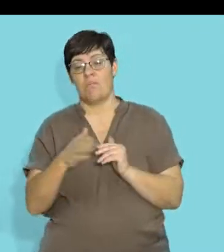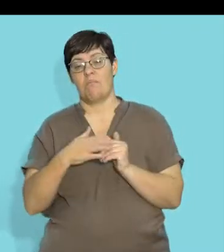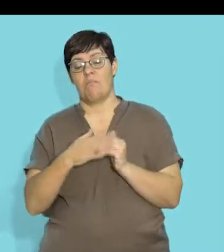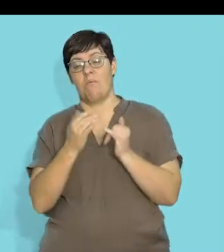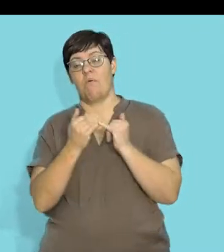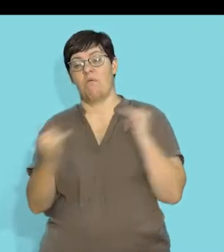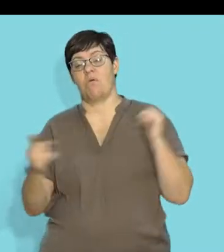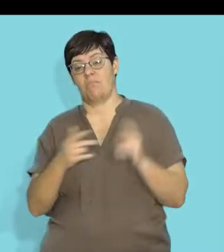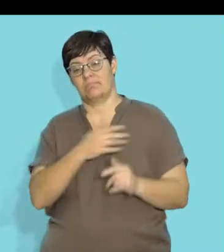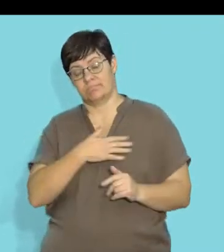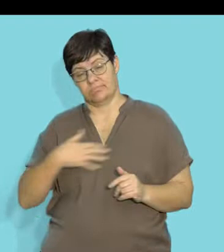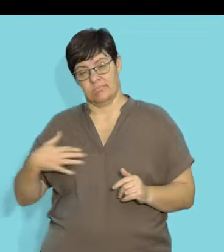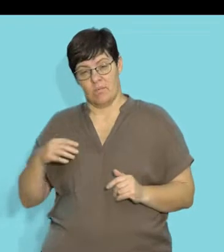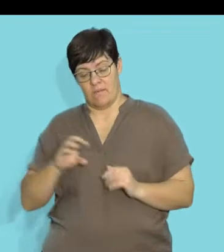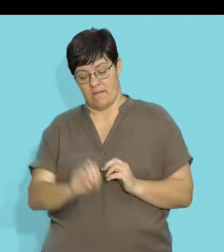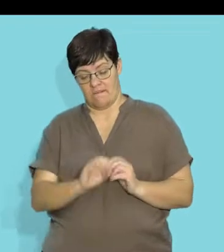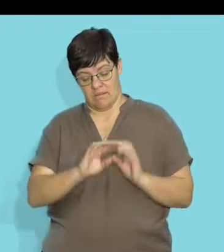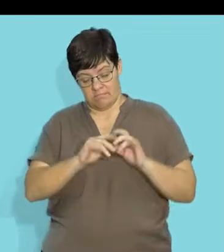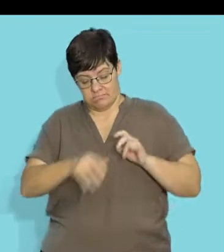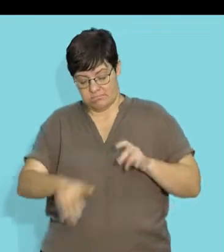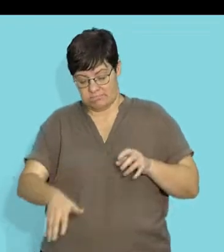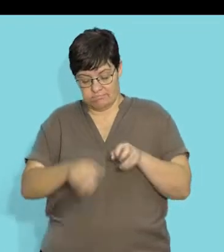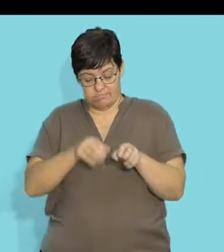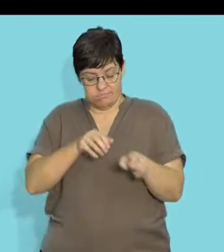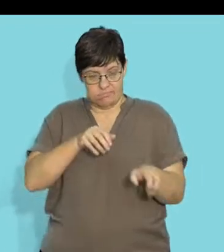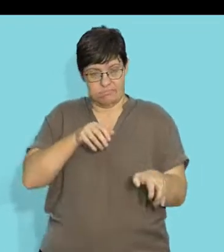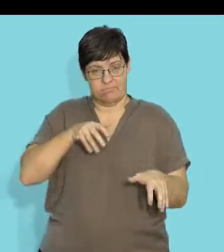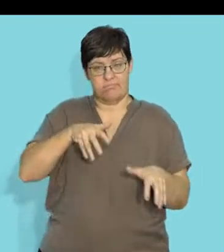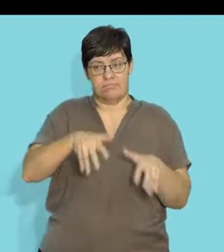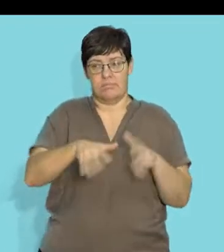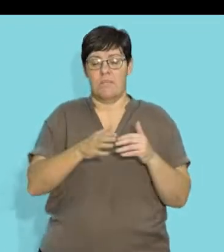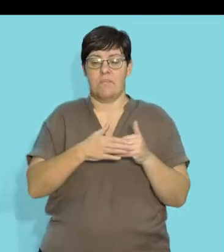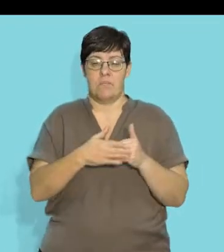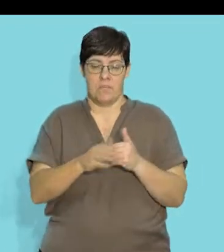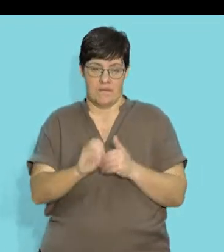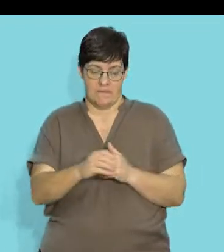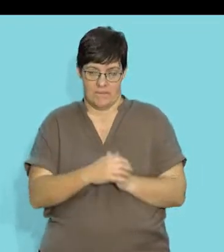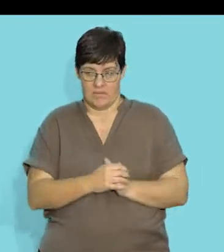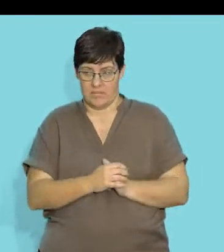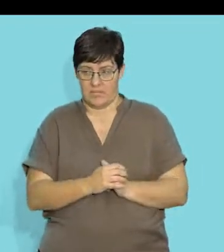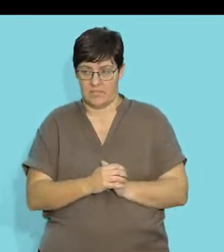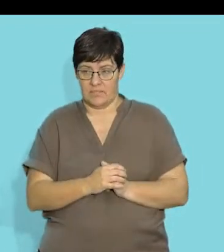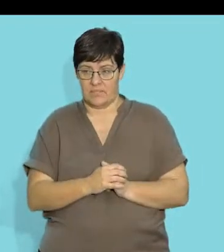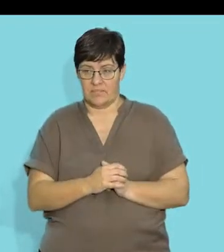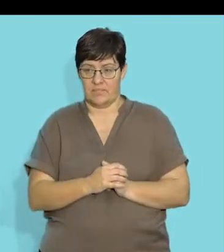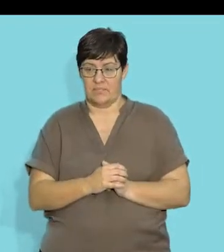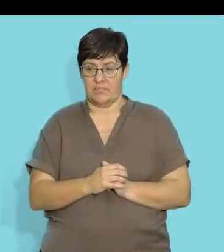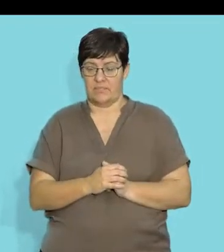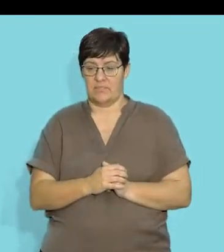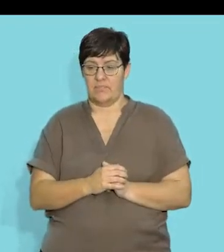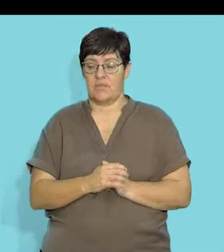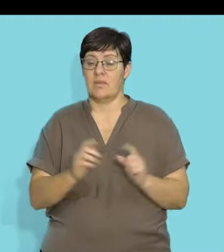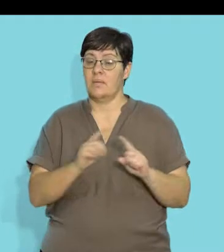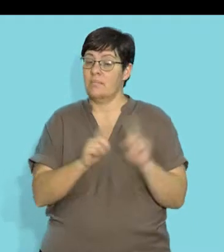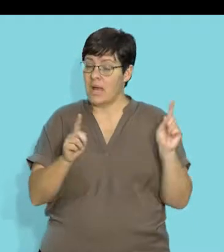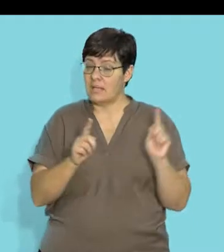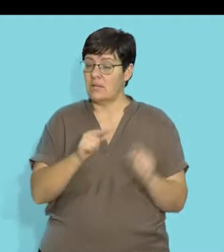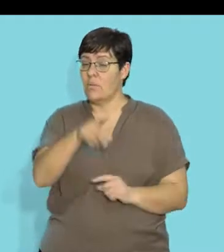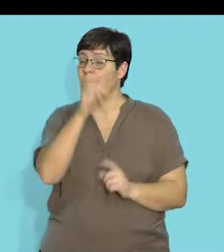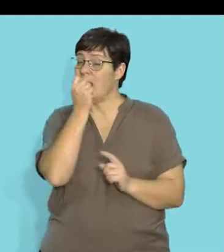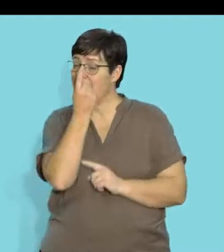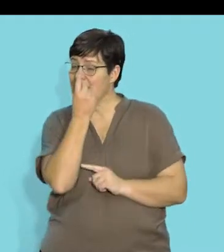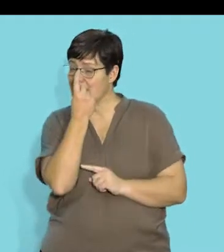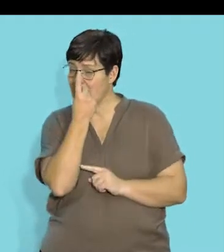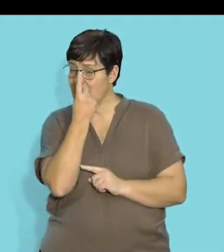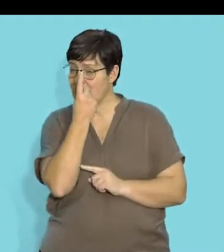elongation happens in this area here, causing the cells to grow in length vertically into the ground. However, it's important that we